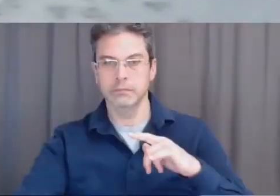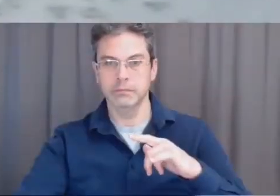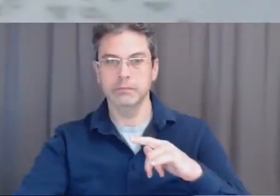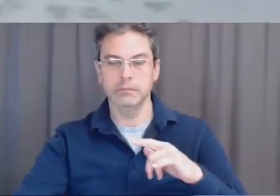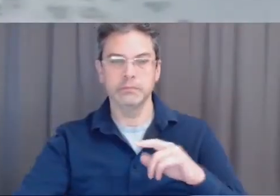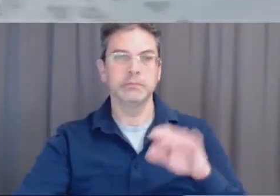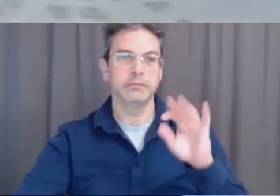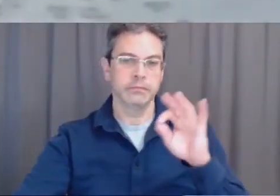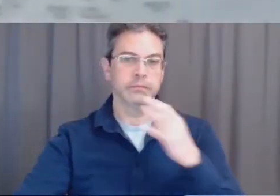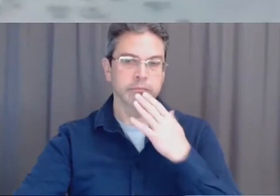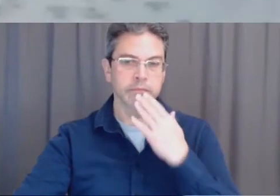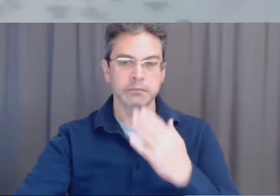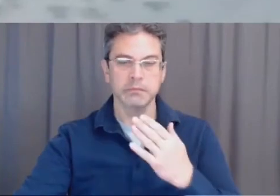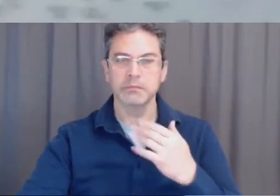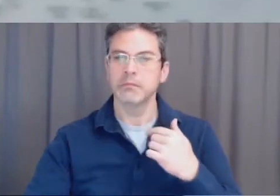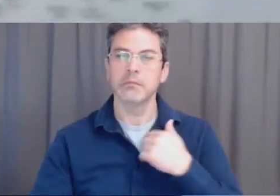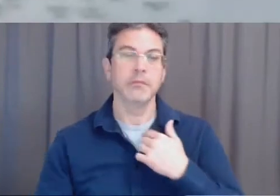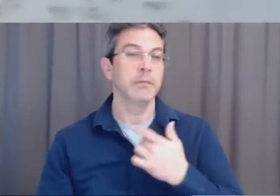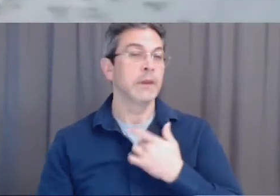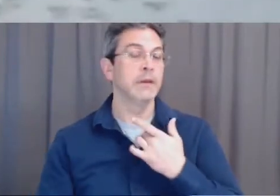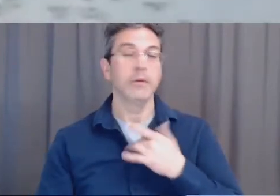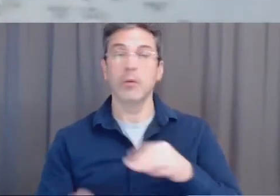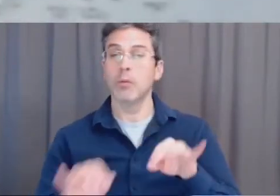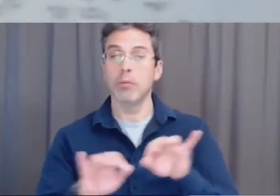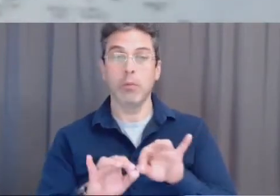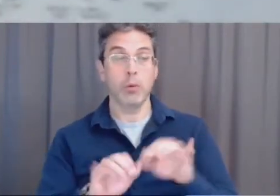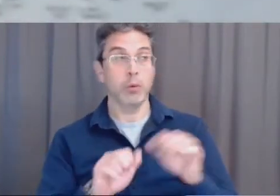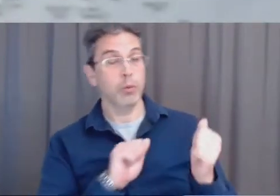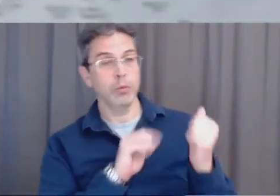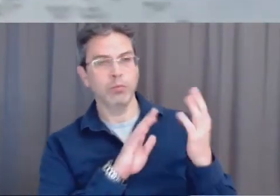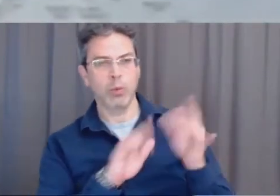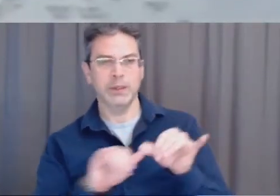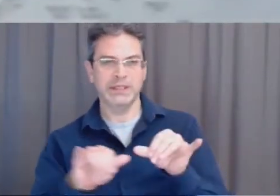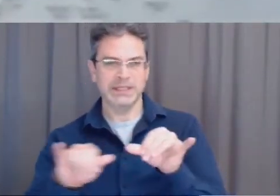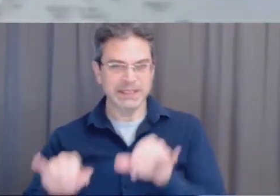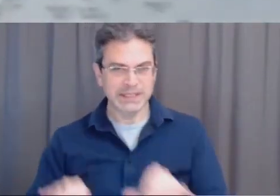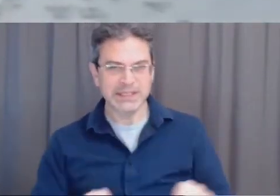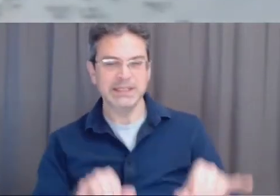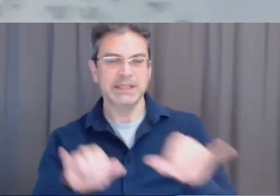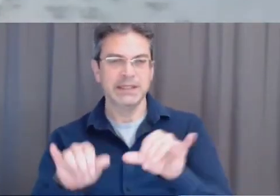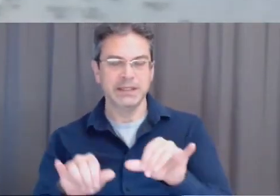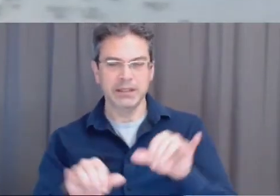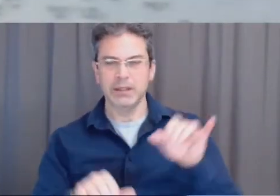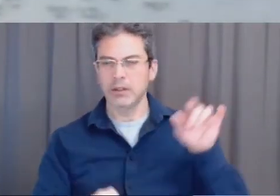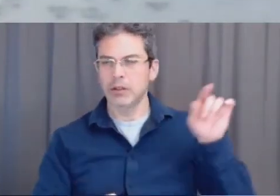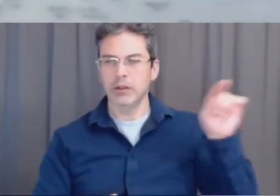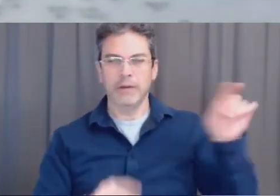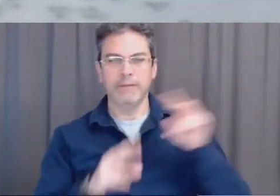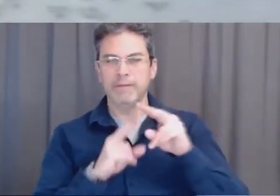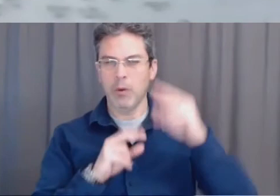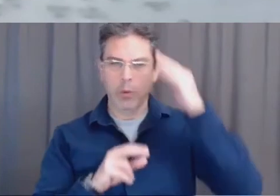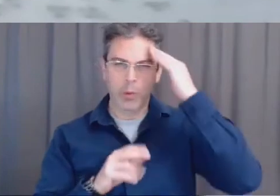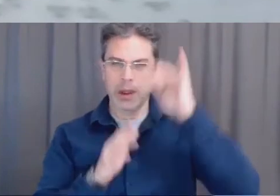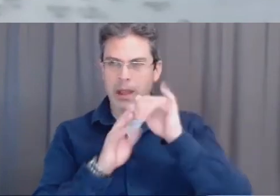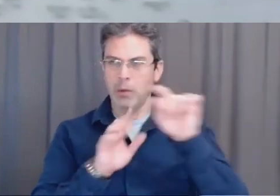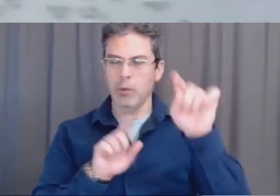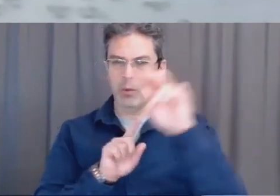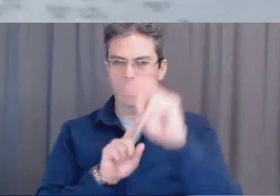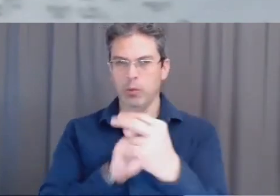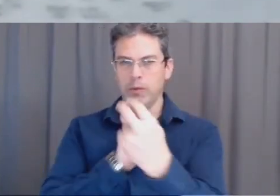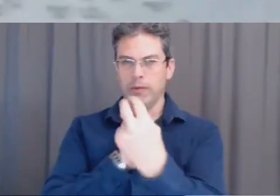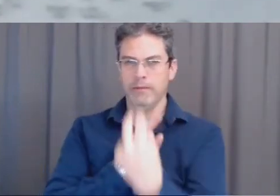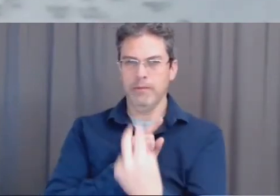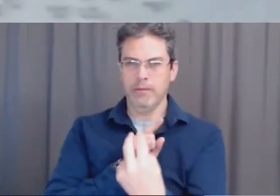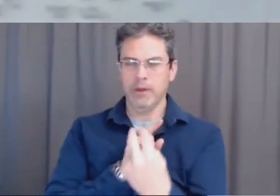I would say consistency. I mean, China is keenly aware of the way it is perceived, and it is keenly aware of the reticence